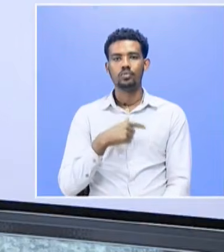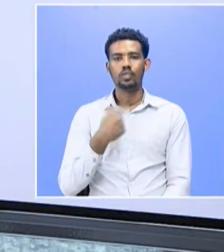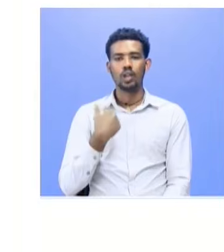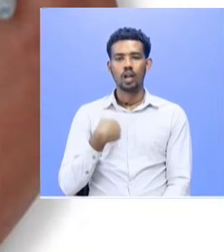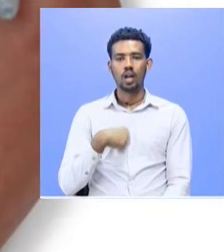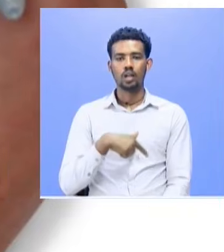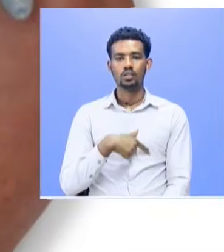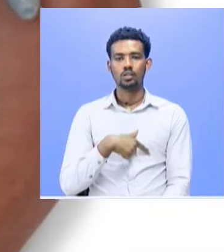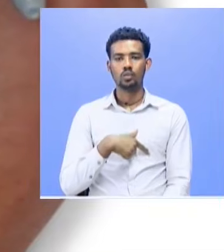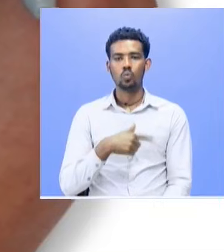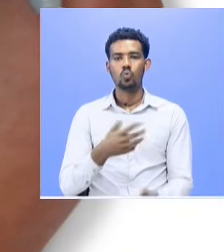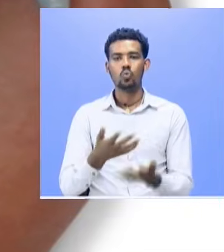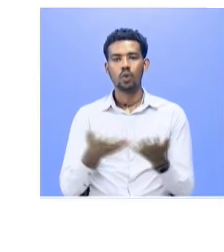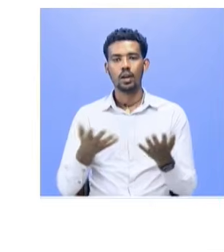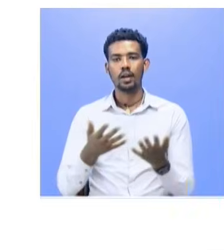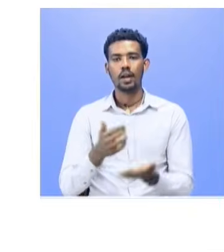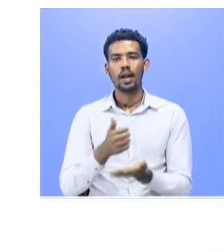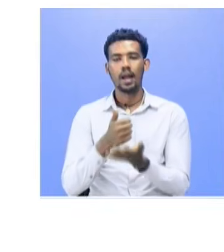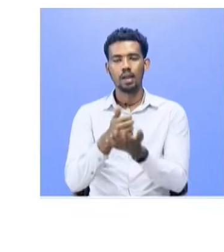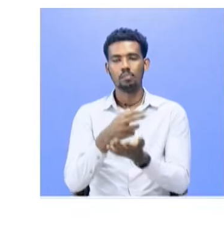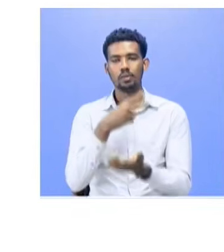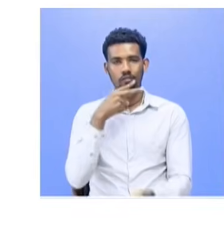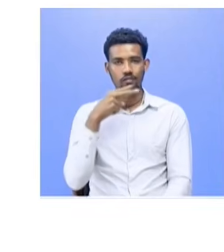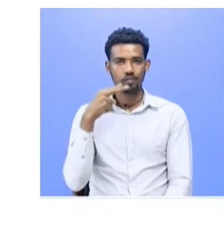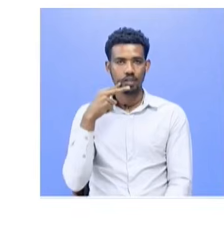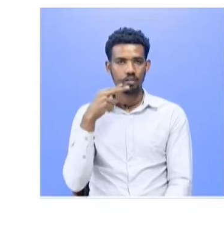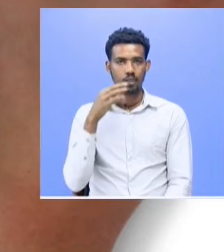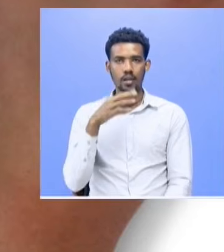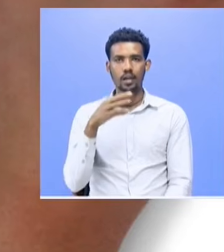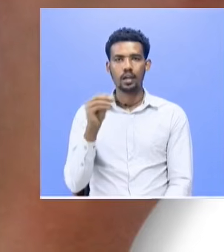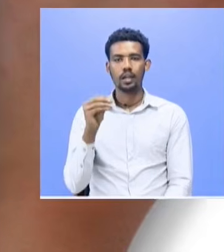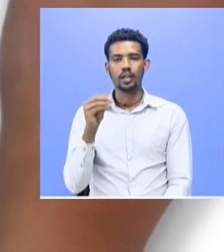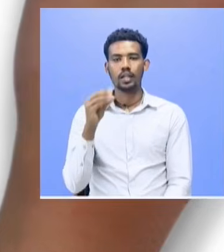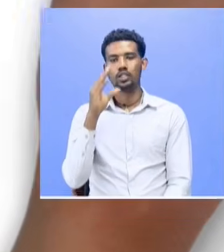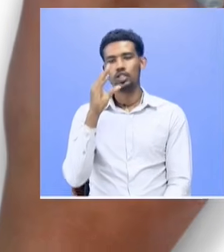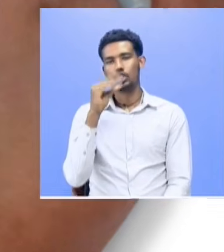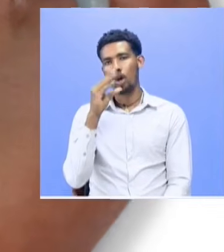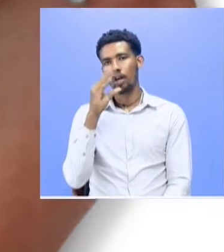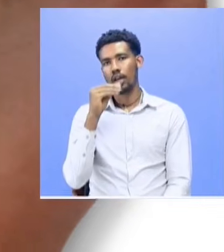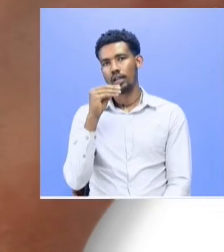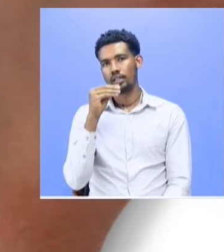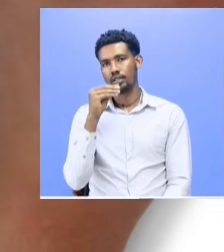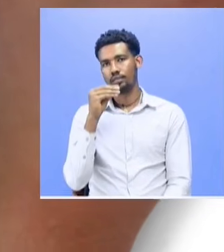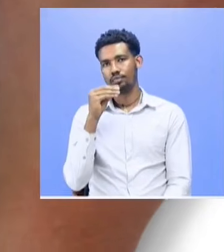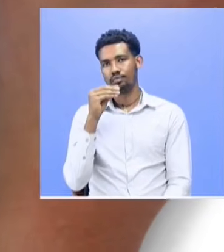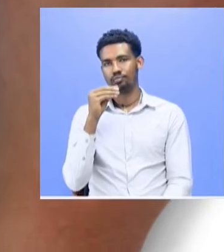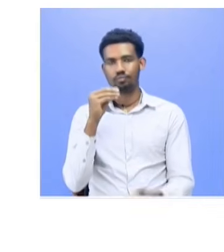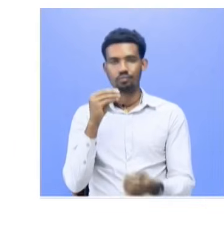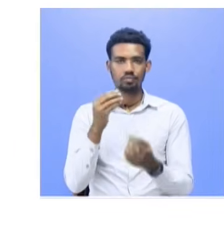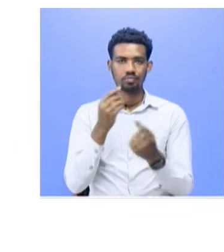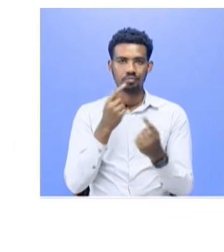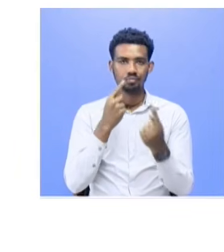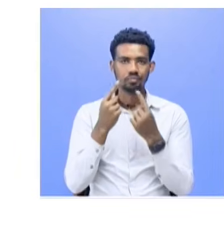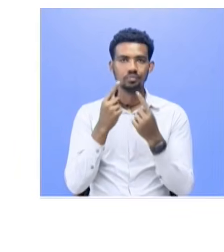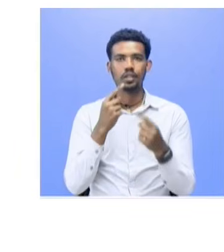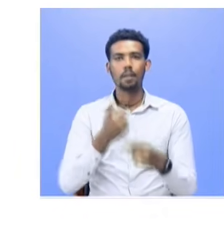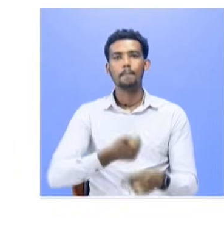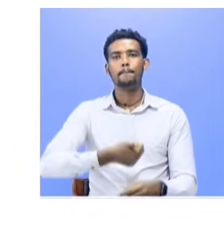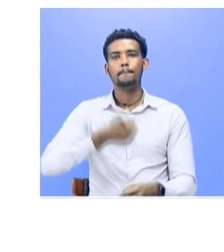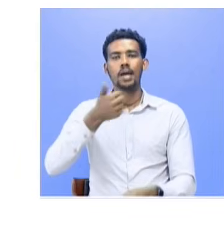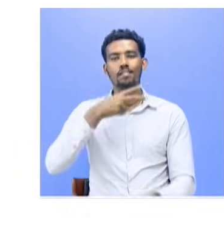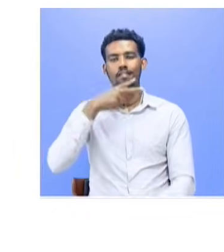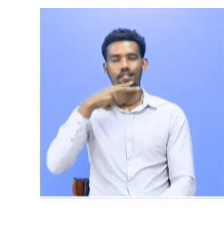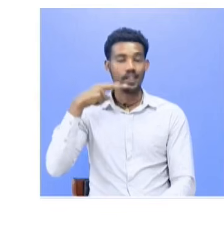as helping verb. Here is talking main